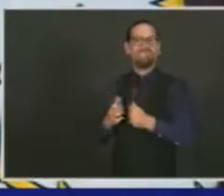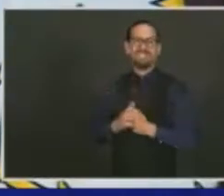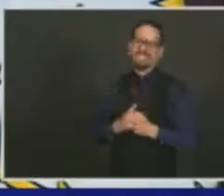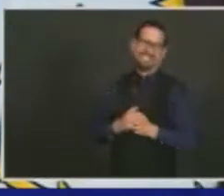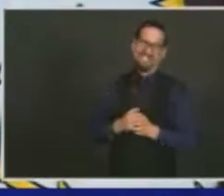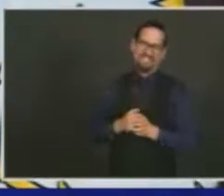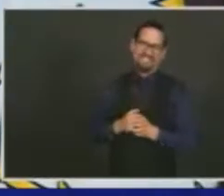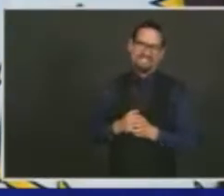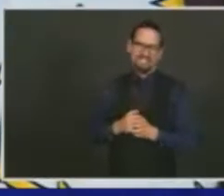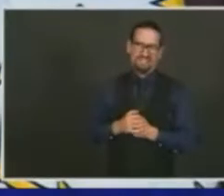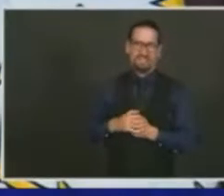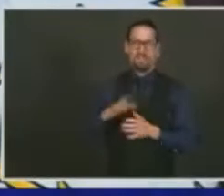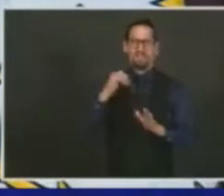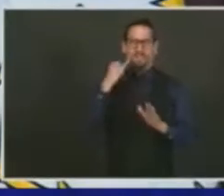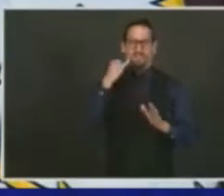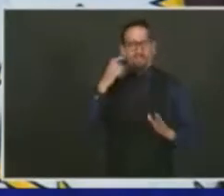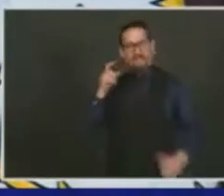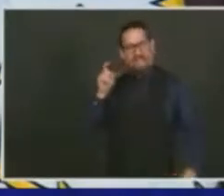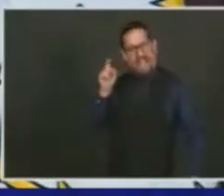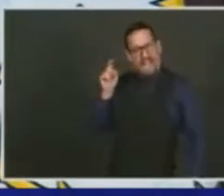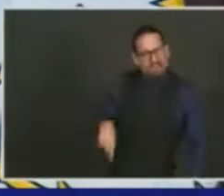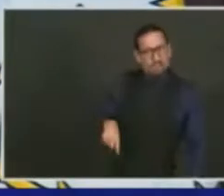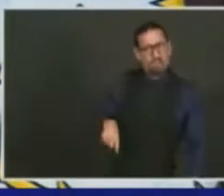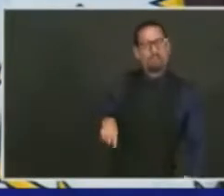Congregating and social gathering outside of work.